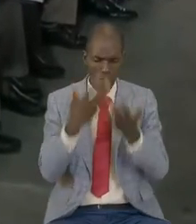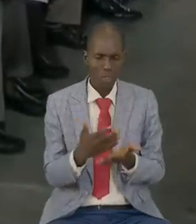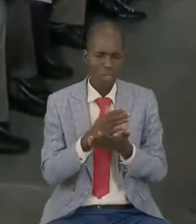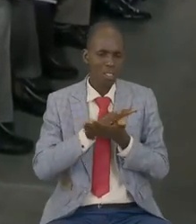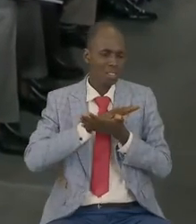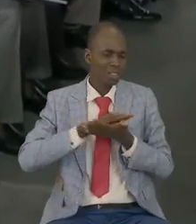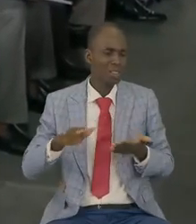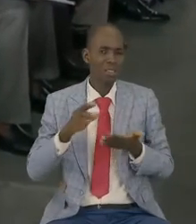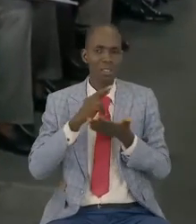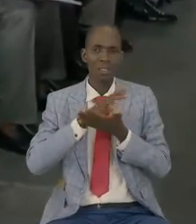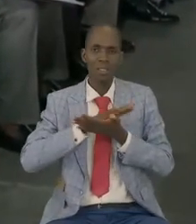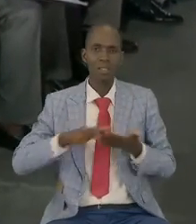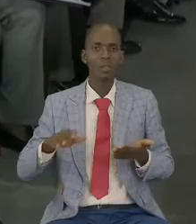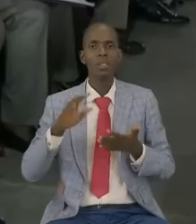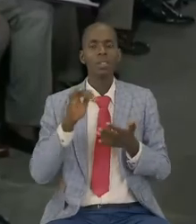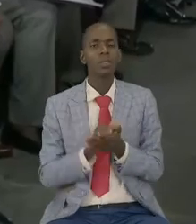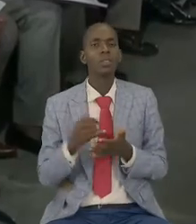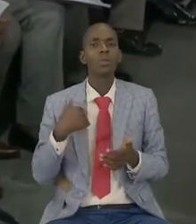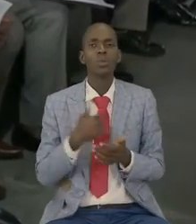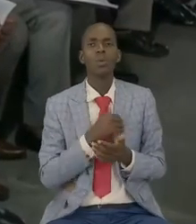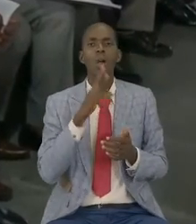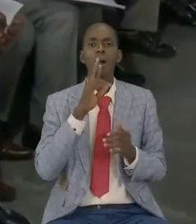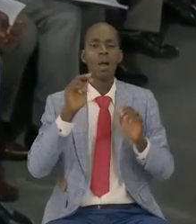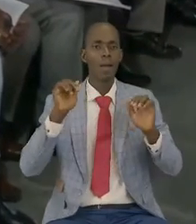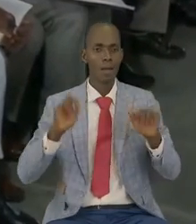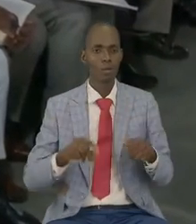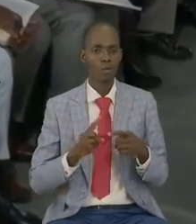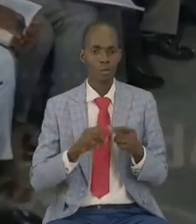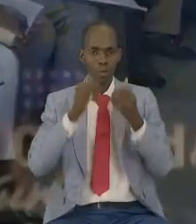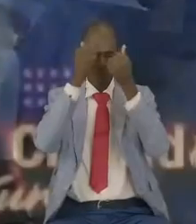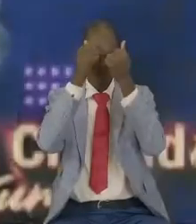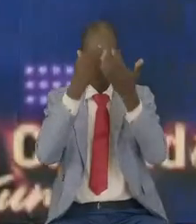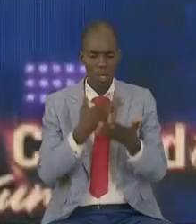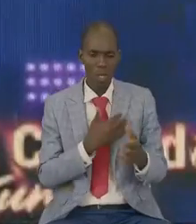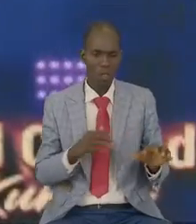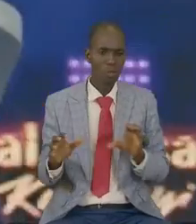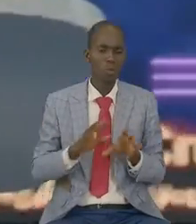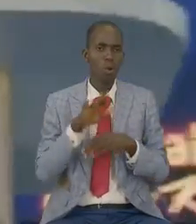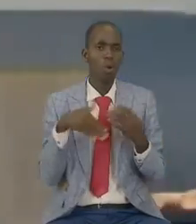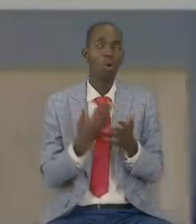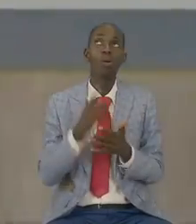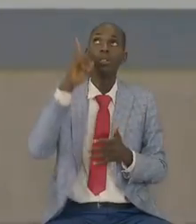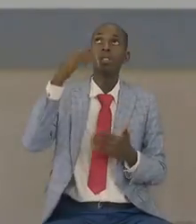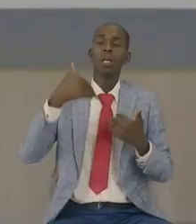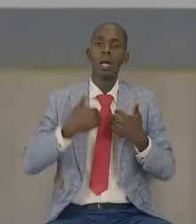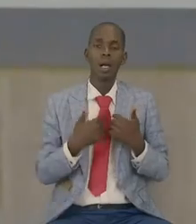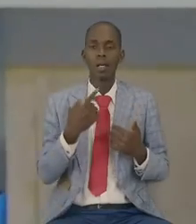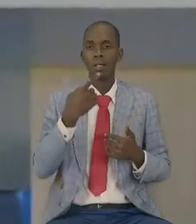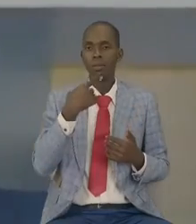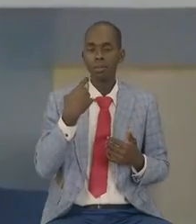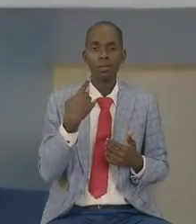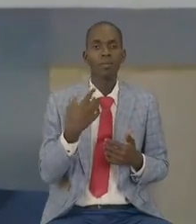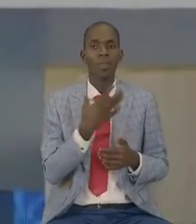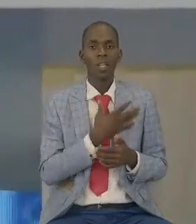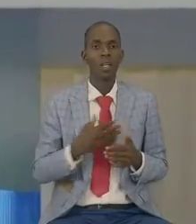so righteous that we're able to obey and do all that he has spoken. Then I will be an